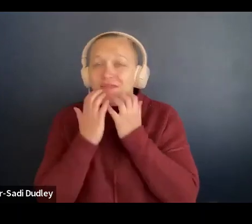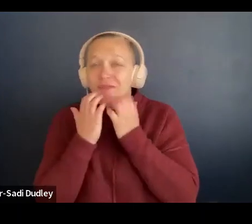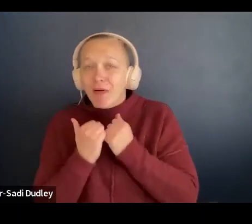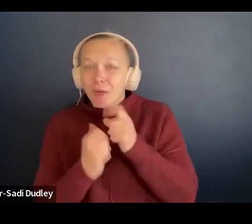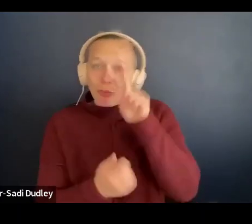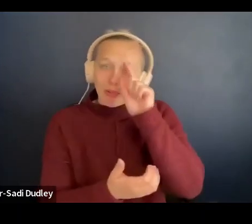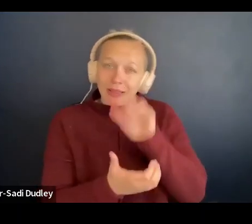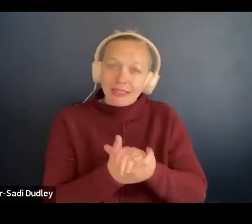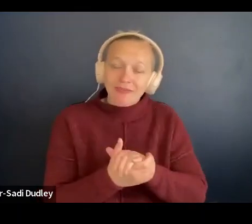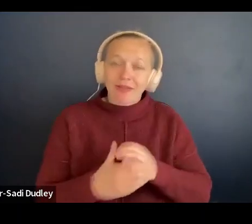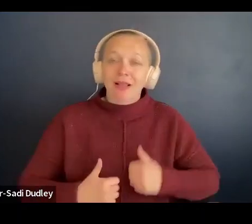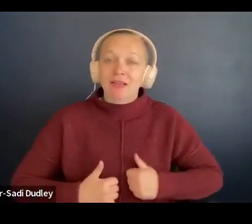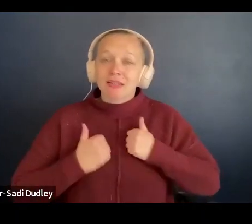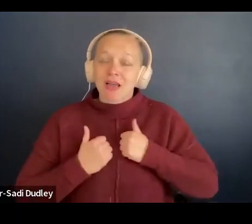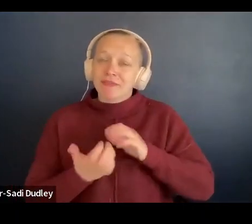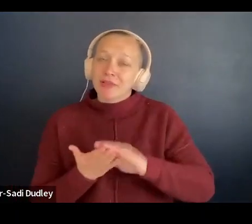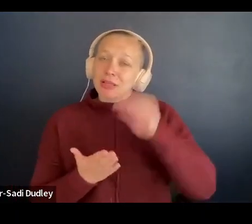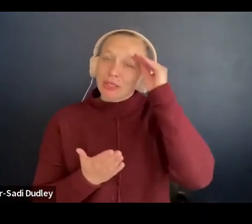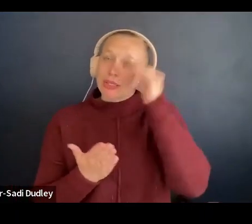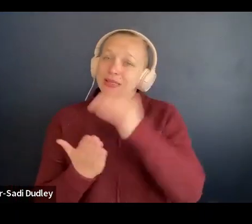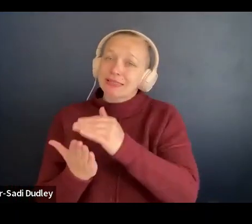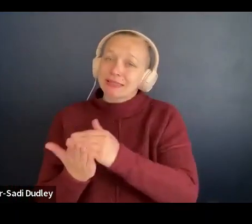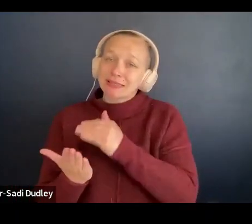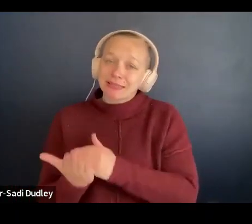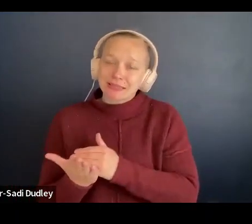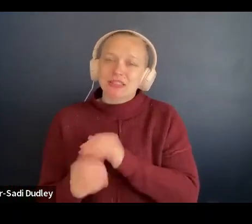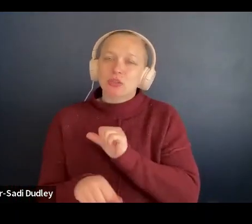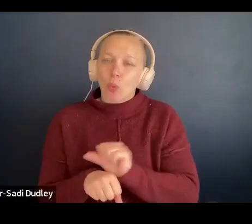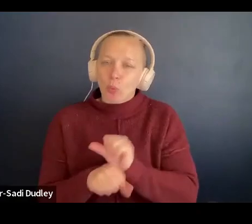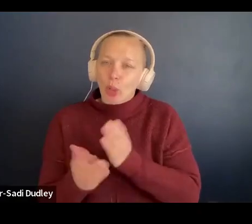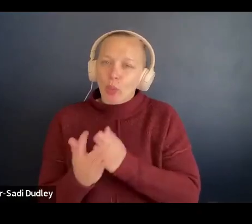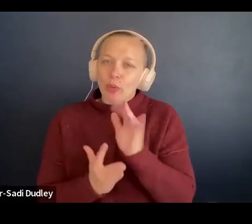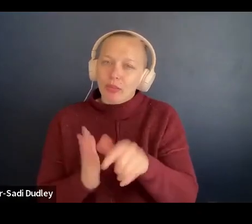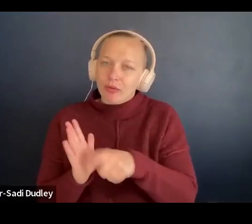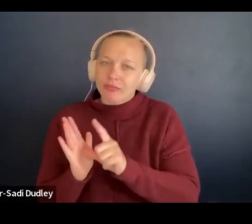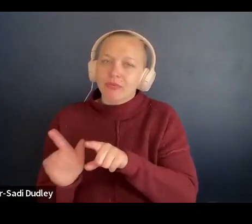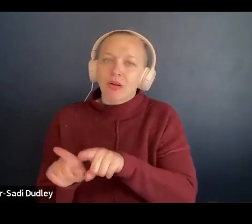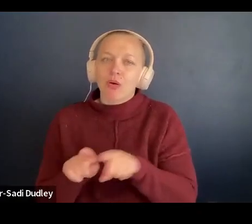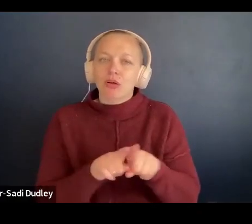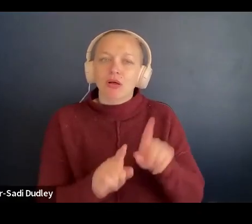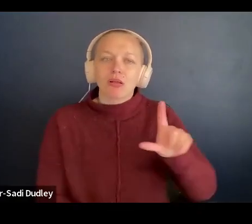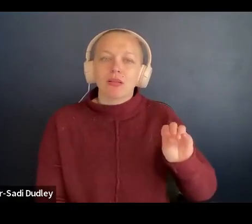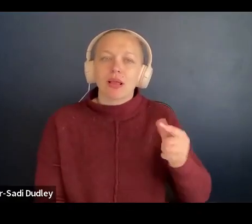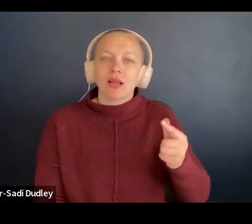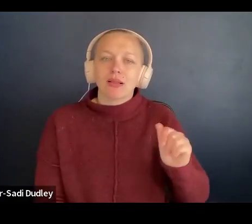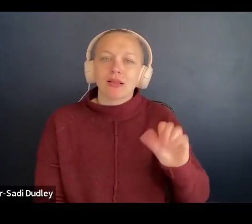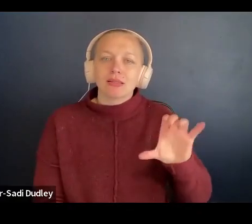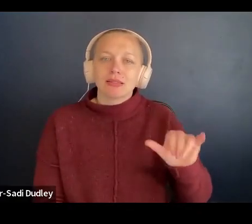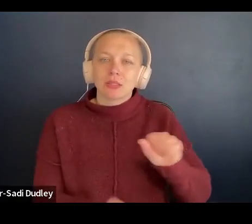and working through some of that. And then legacy work, which is